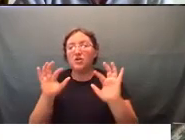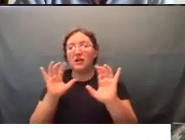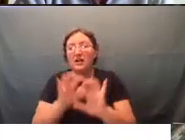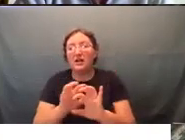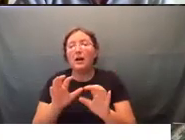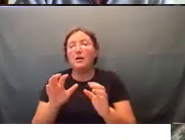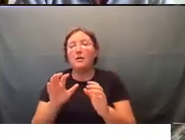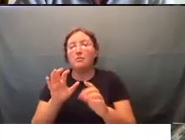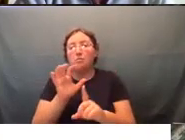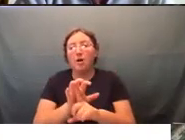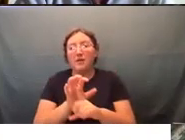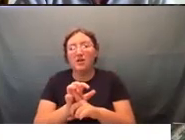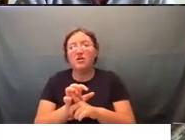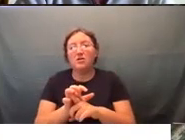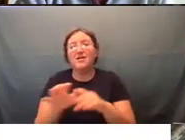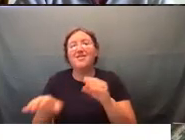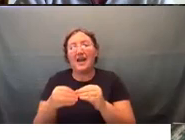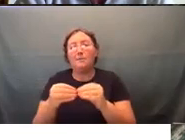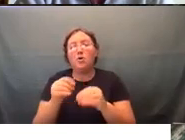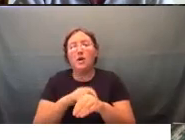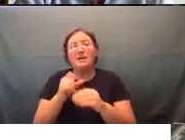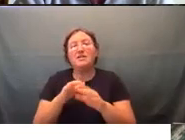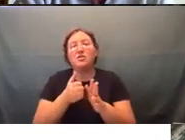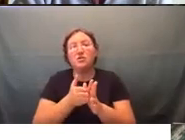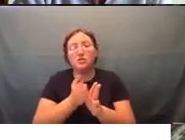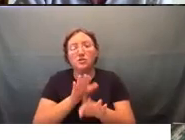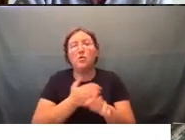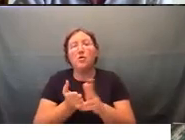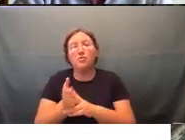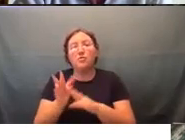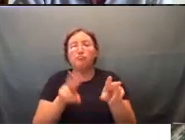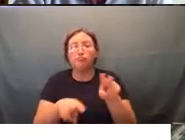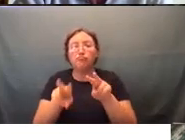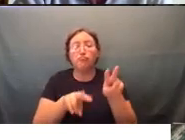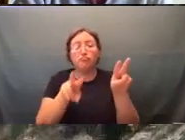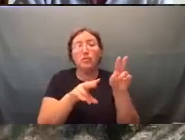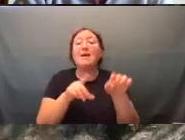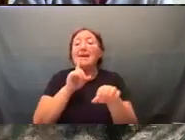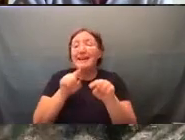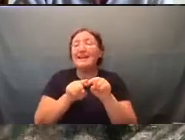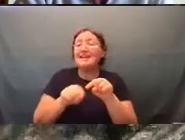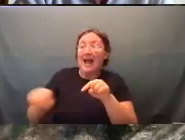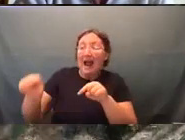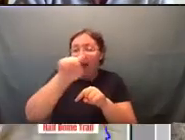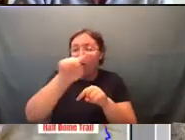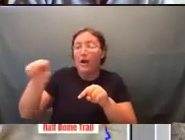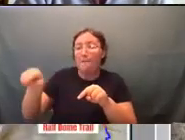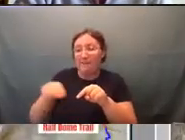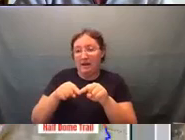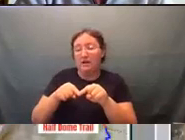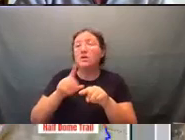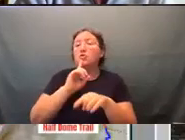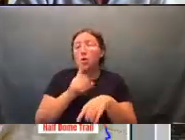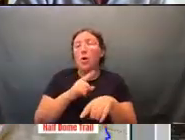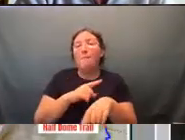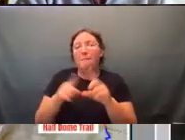collect, can add a little bit of time onto it. It is an out and back, but you can